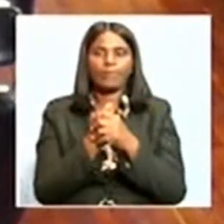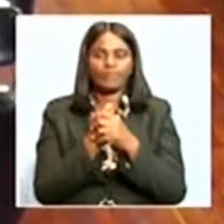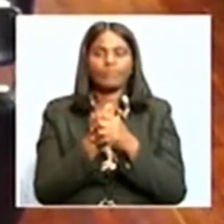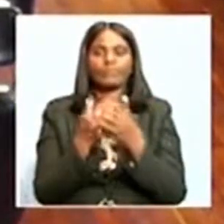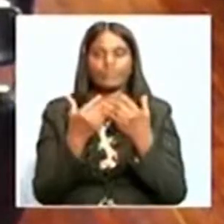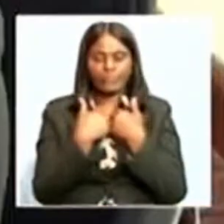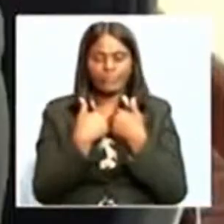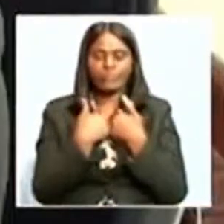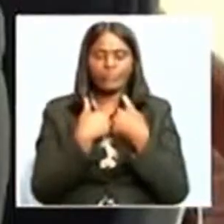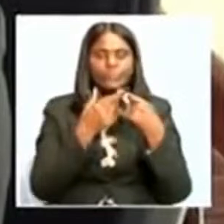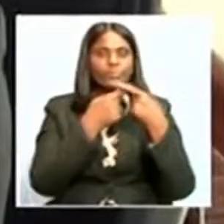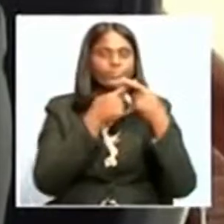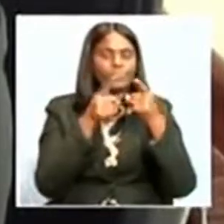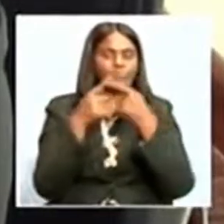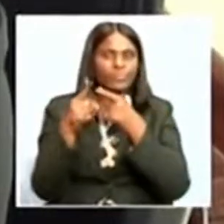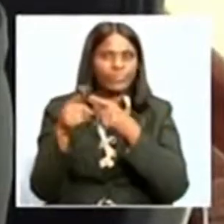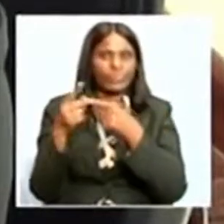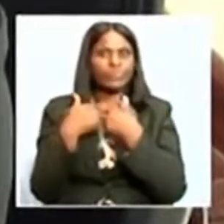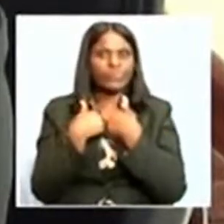there are different